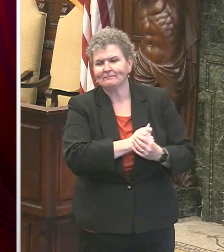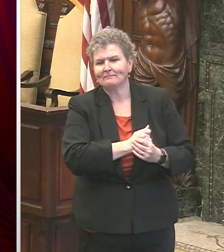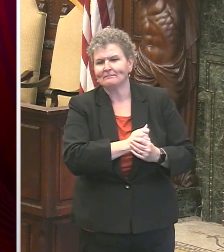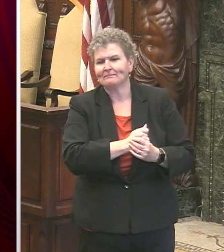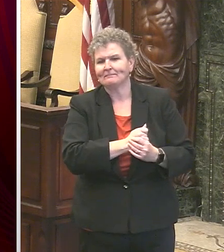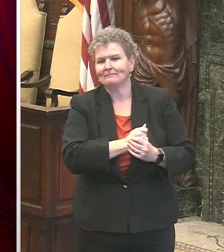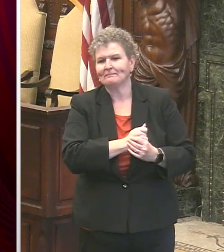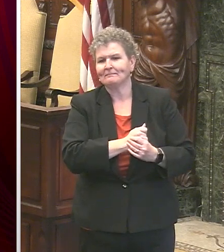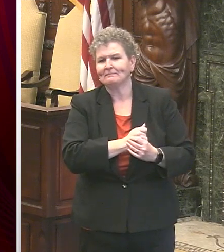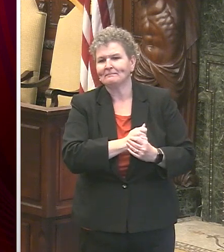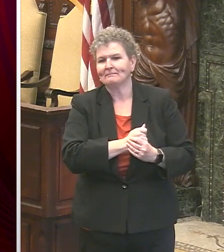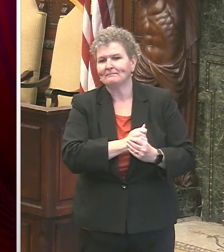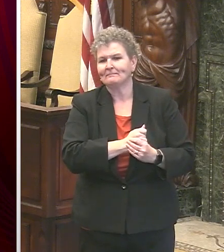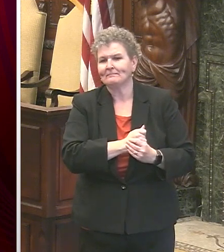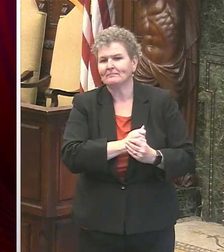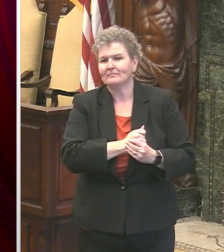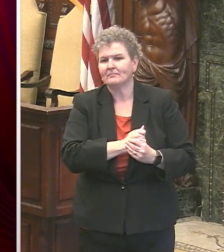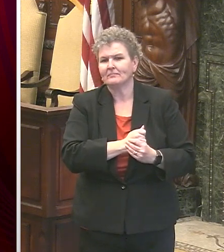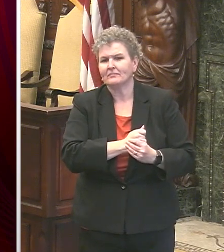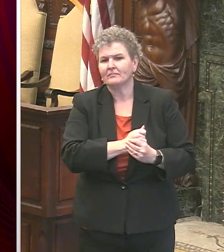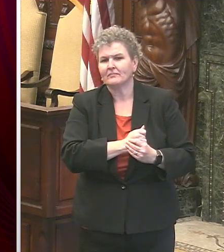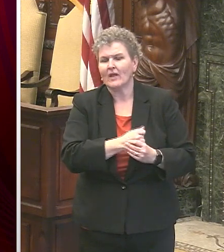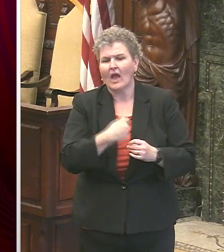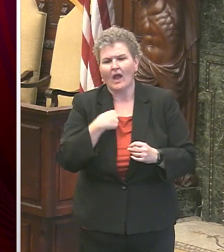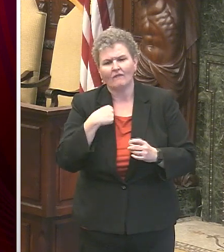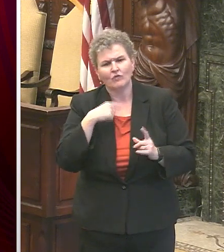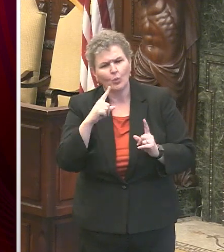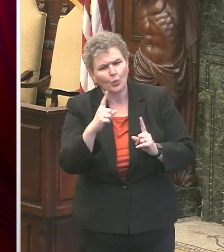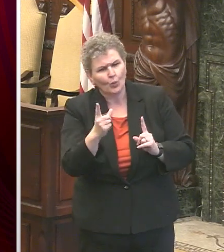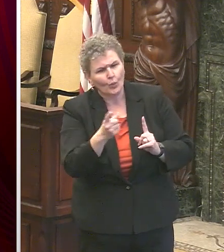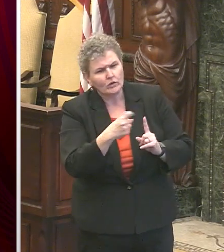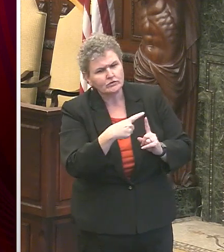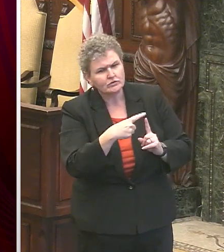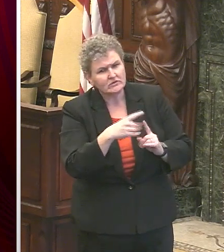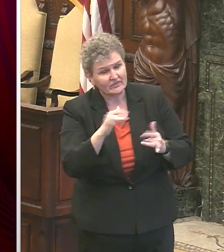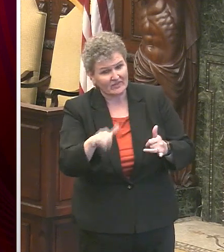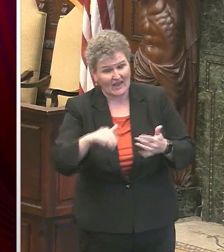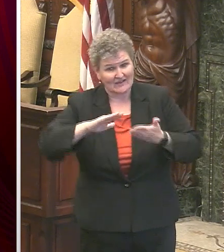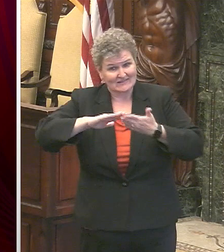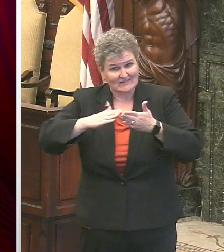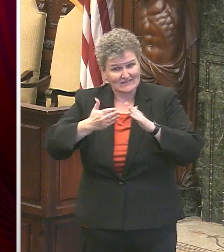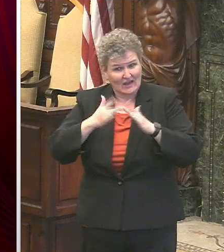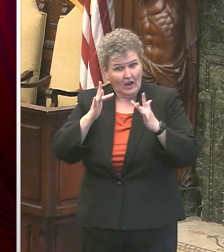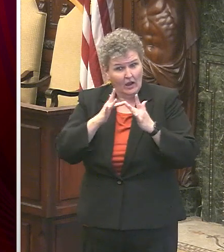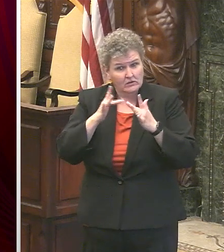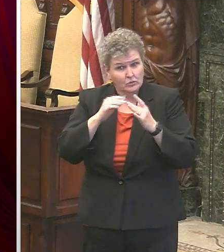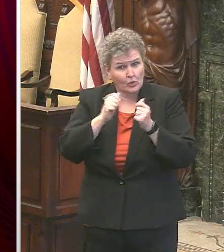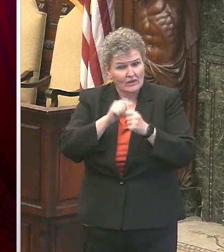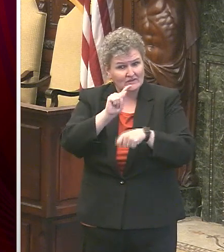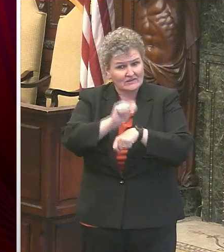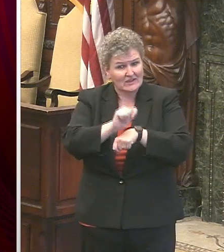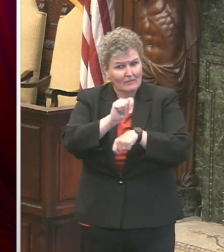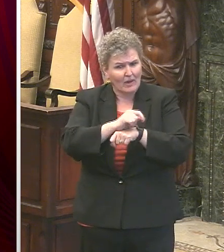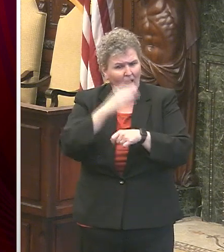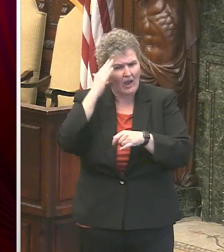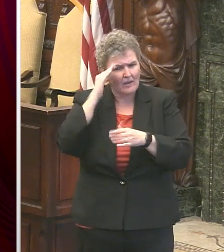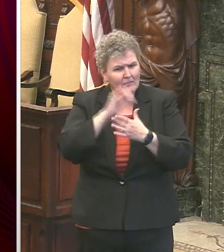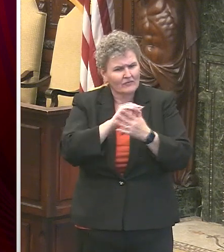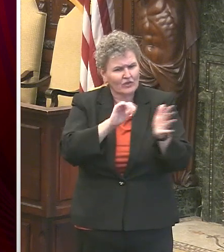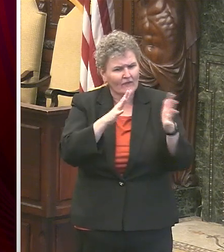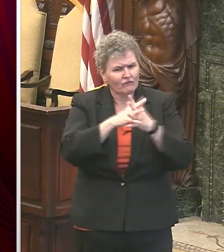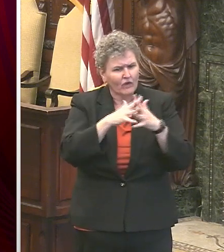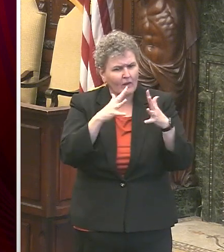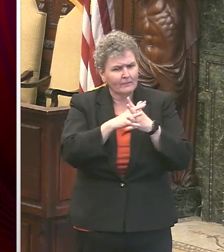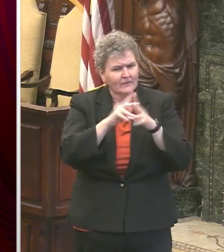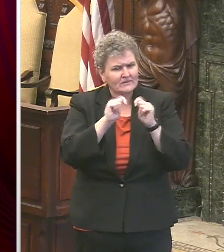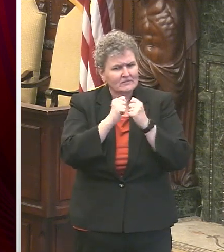Hi. First a question. Has the city been in touch with Temple? I believe their football team has a game on